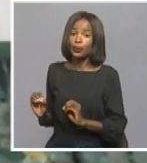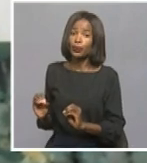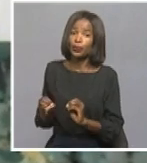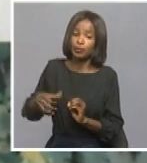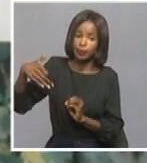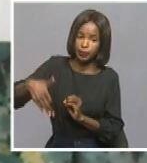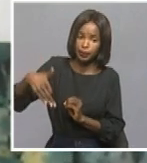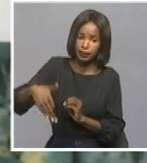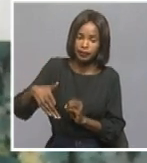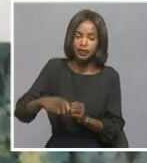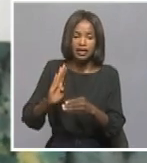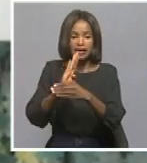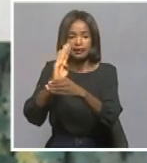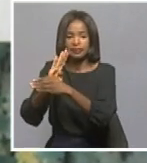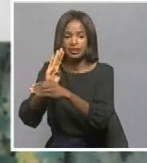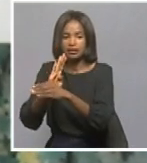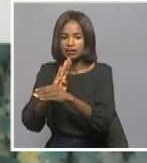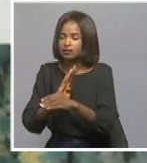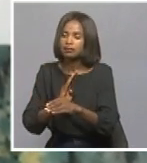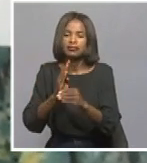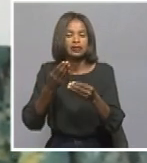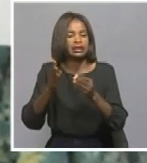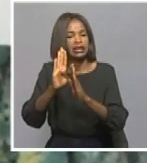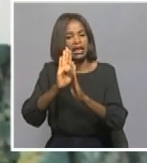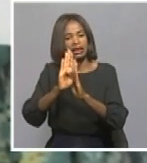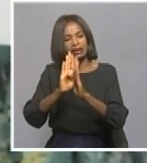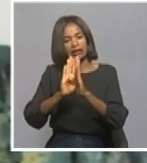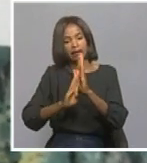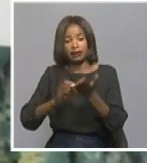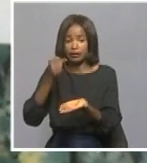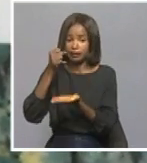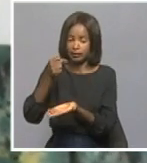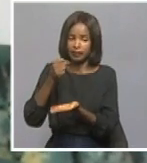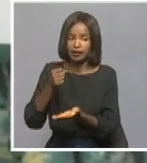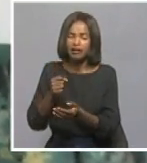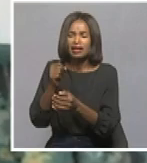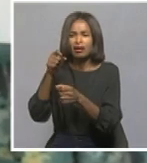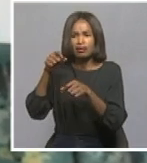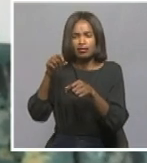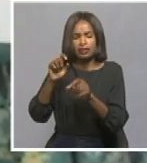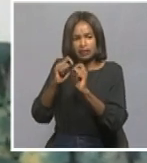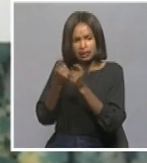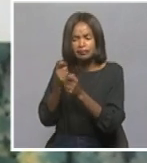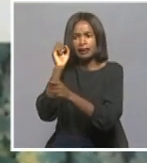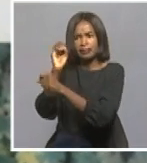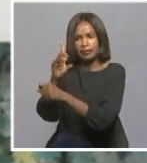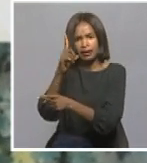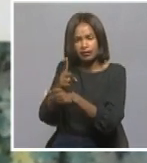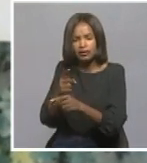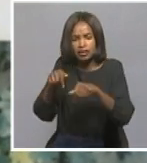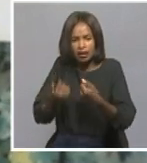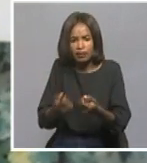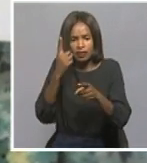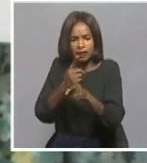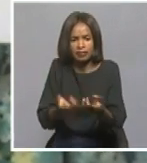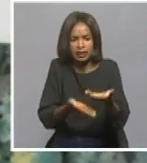So a lot of businesses have actually been seriously impacted. And what you are proposing to government is what interventions can government be